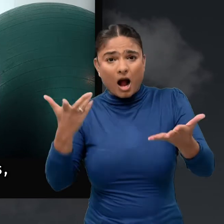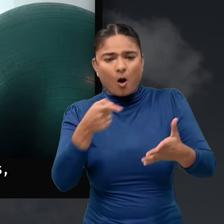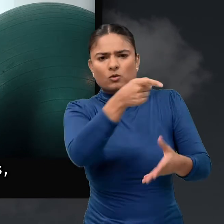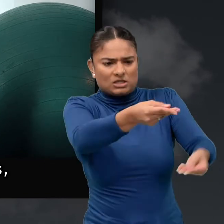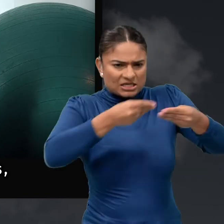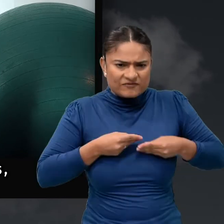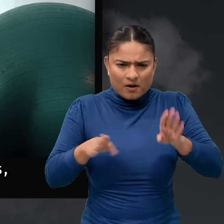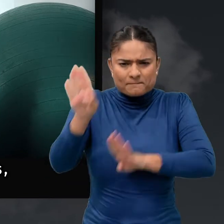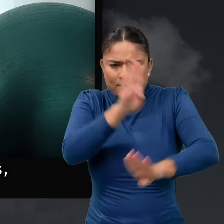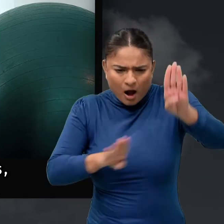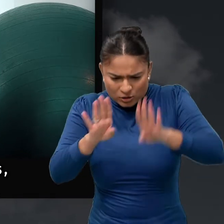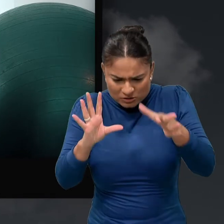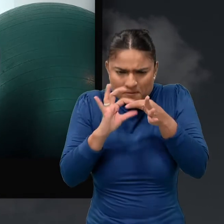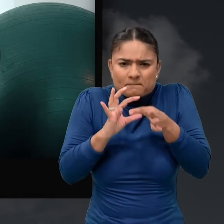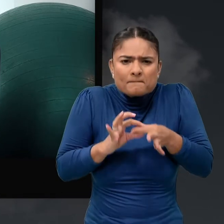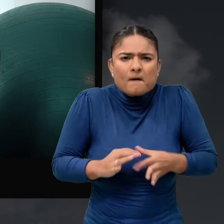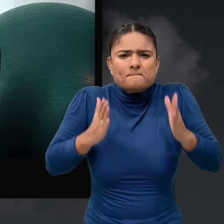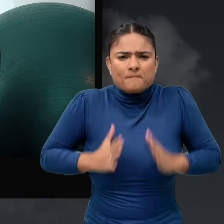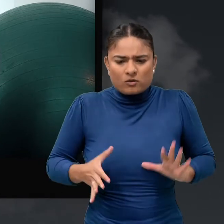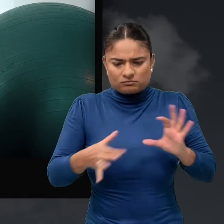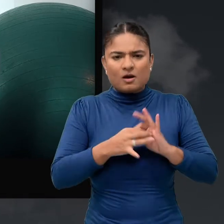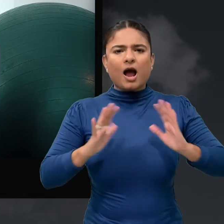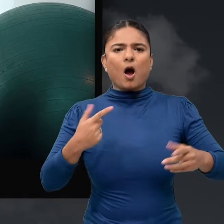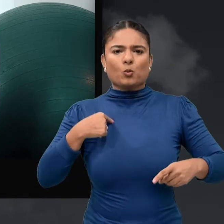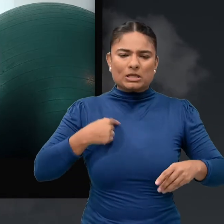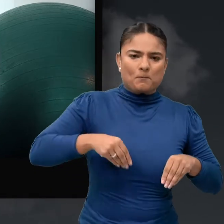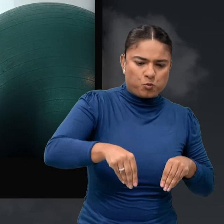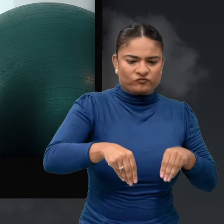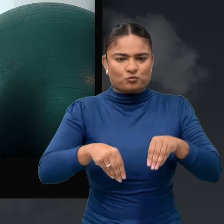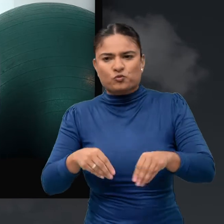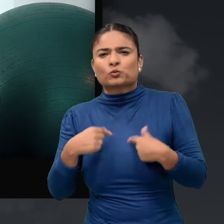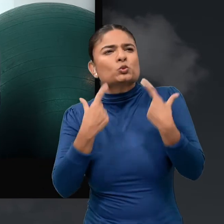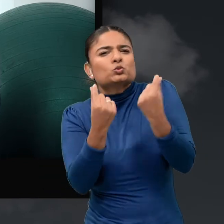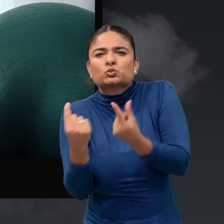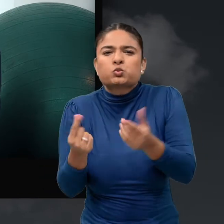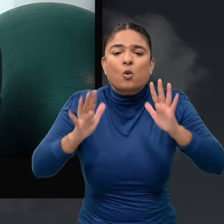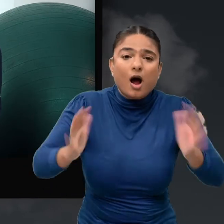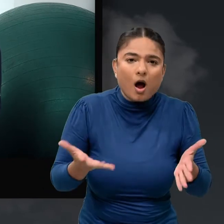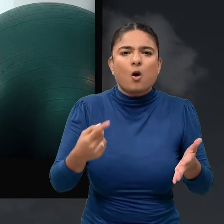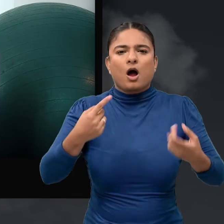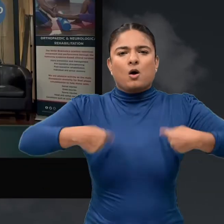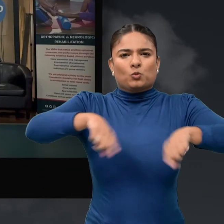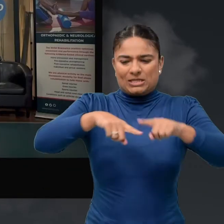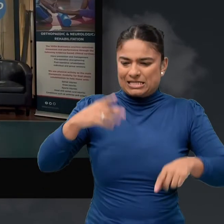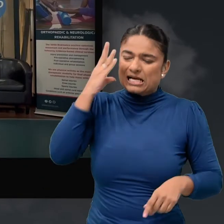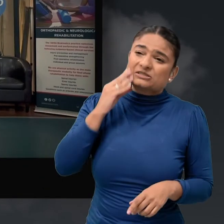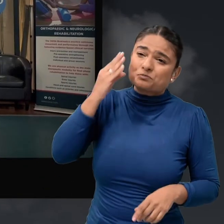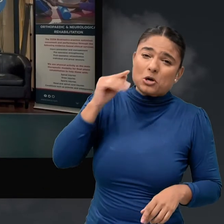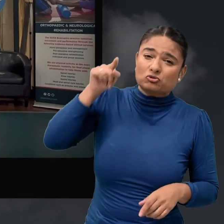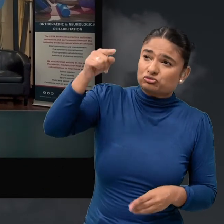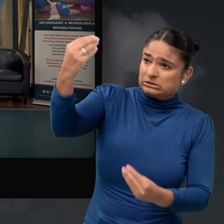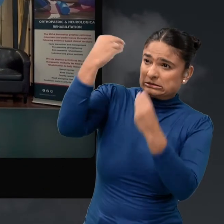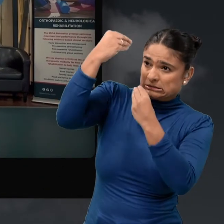expertise of the biokineticists, I was able to make the therapy that